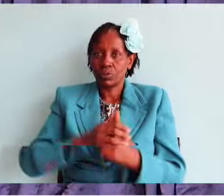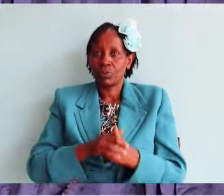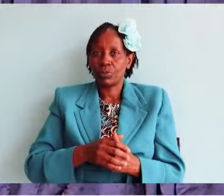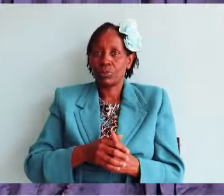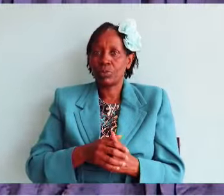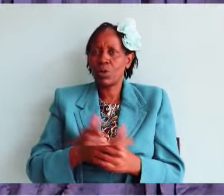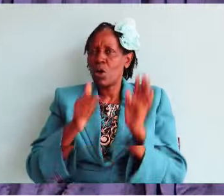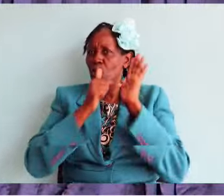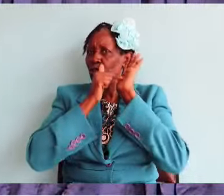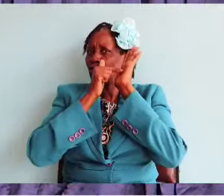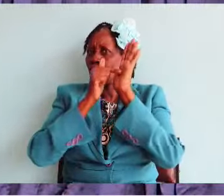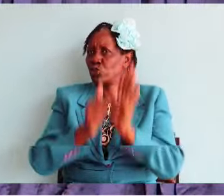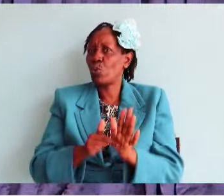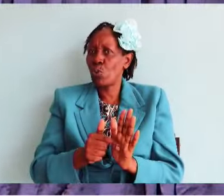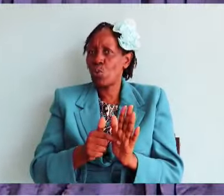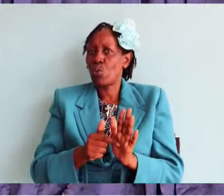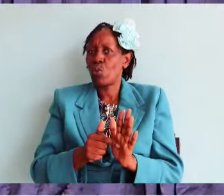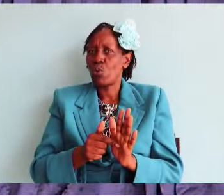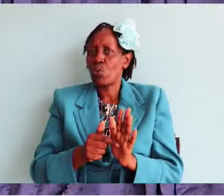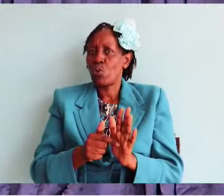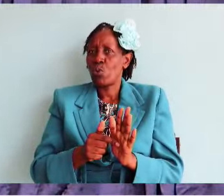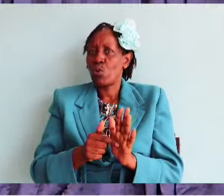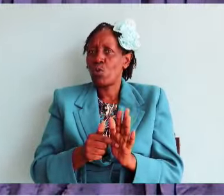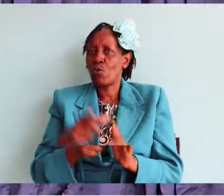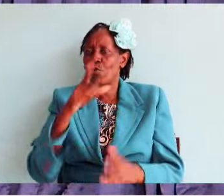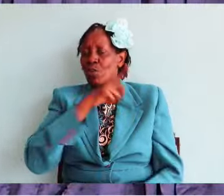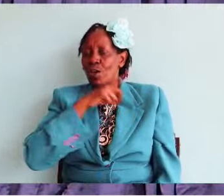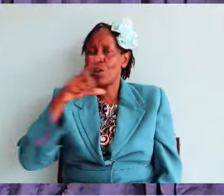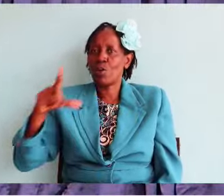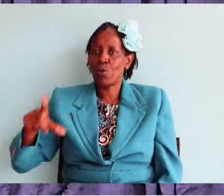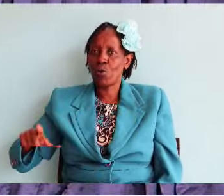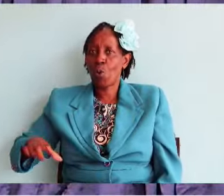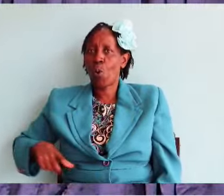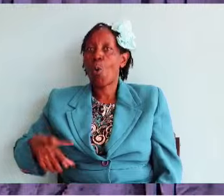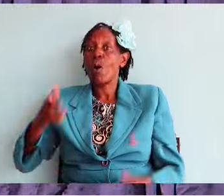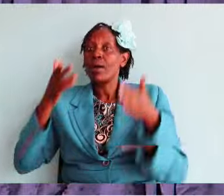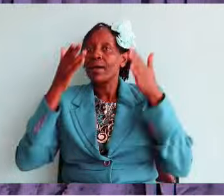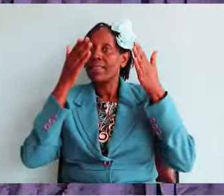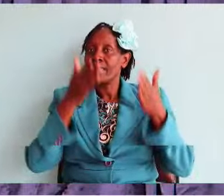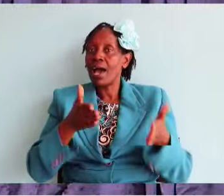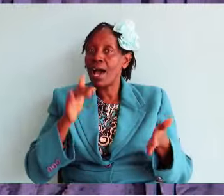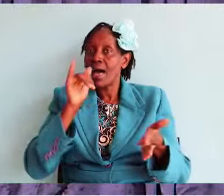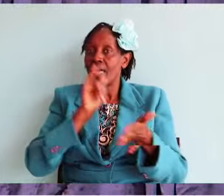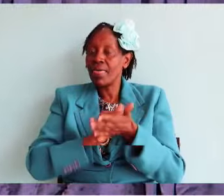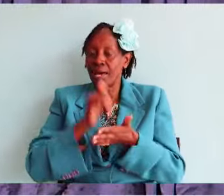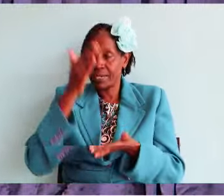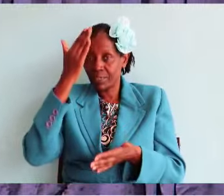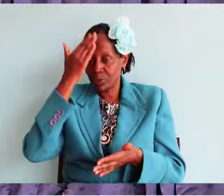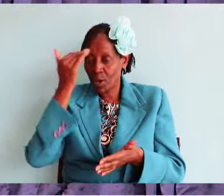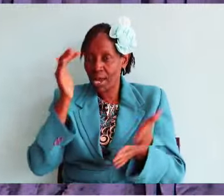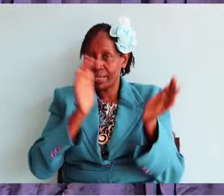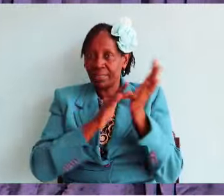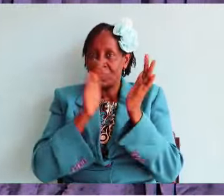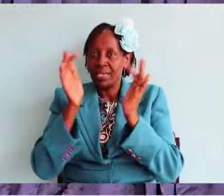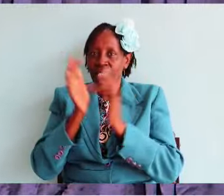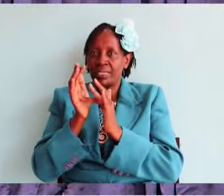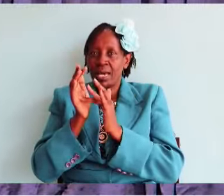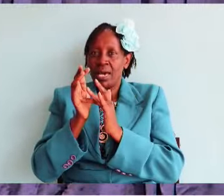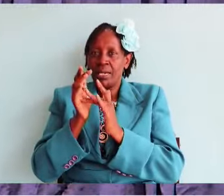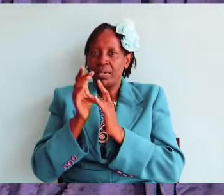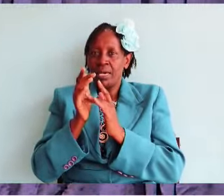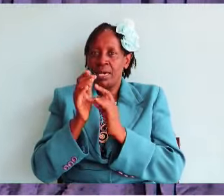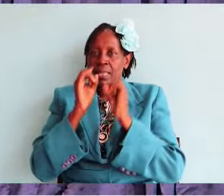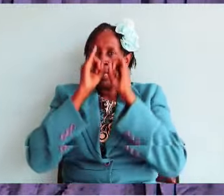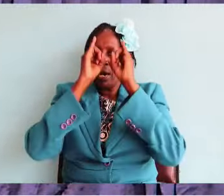presence of the Lord in their midst. No wonder why Jesus in the New Testament will